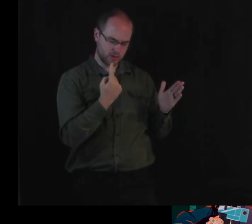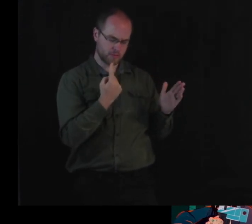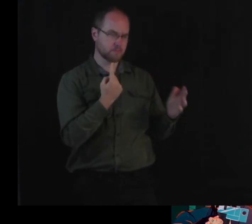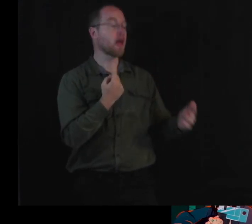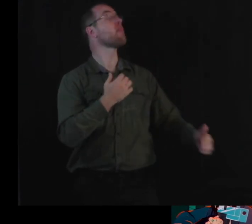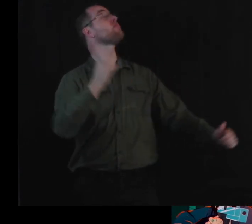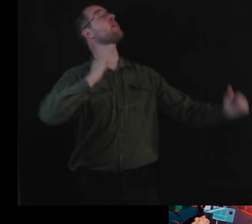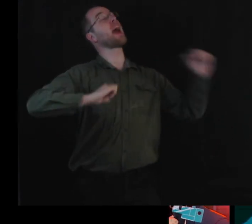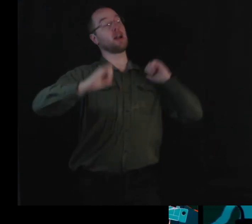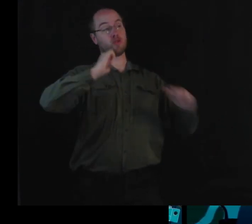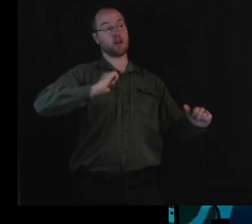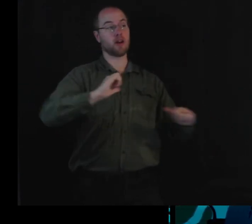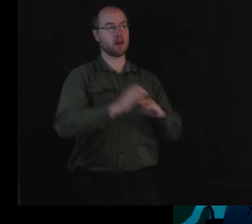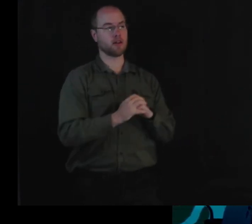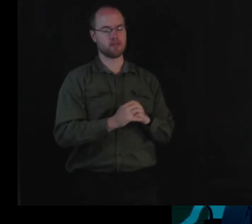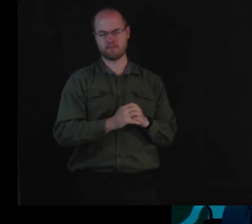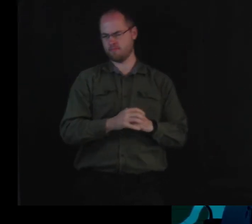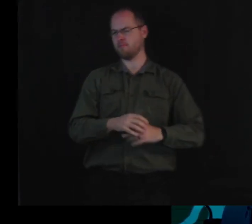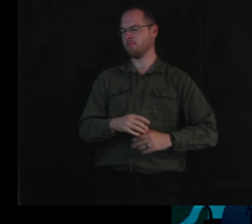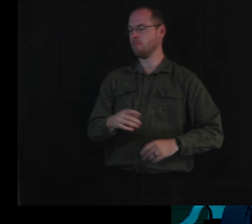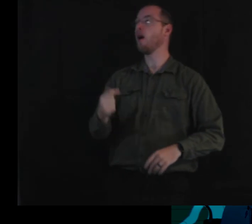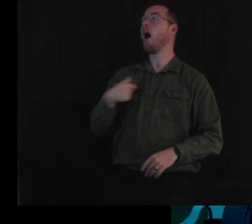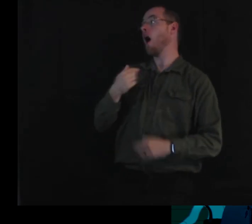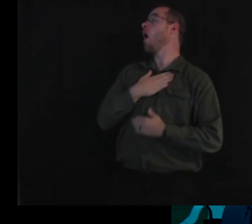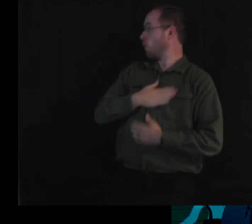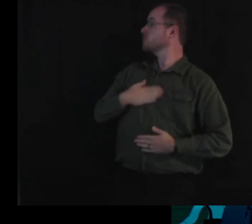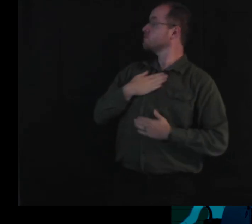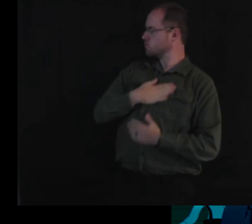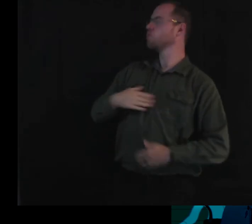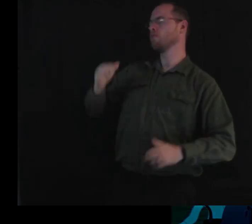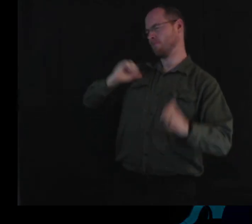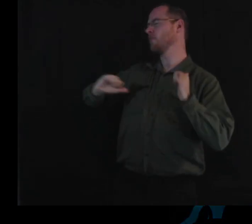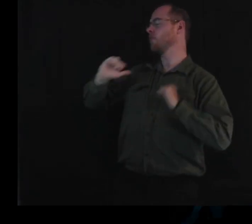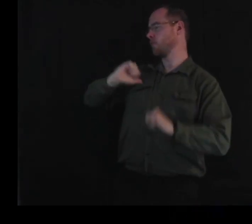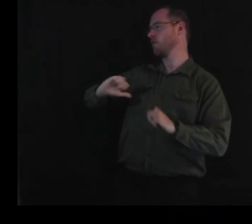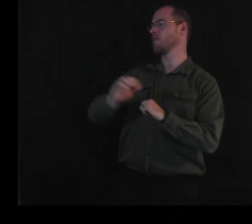theatrics. I always did enjoy a little theater.